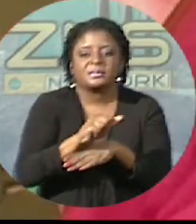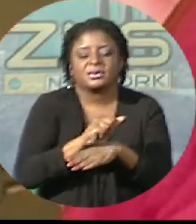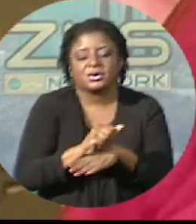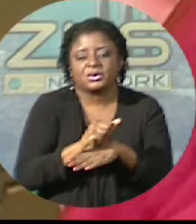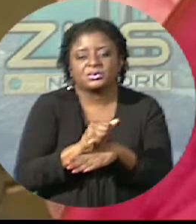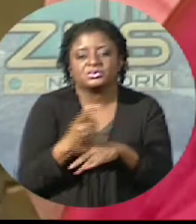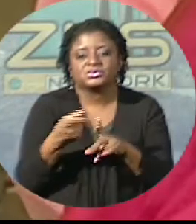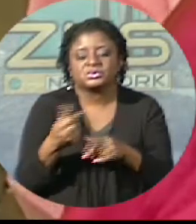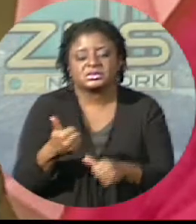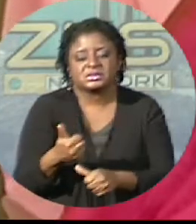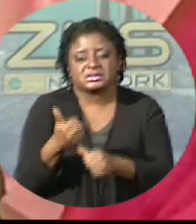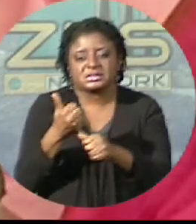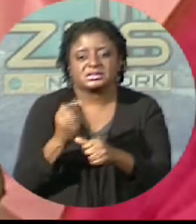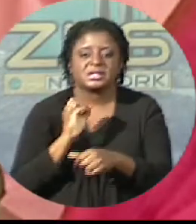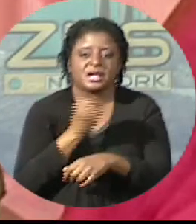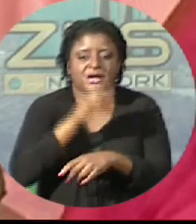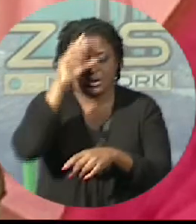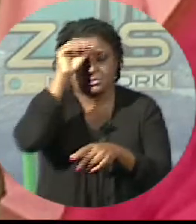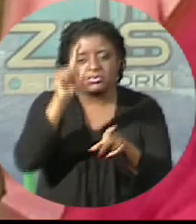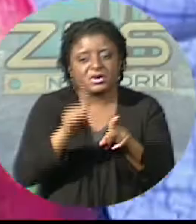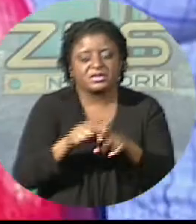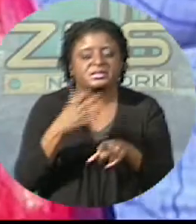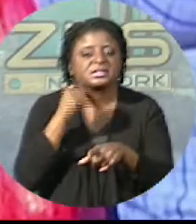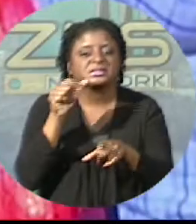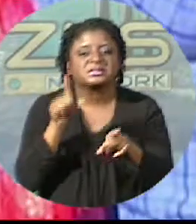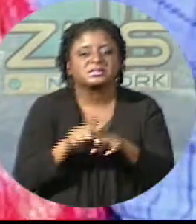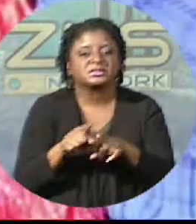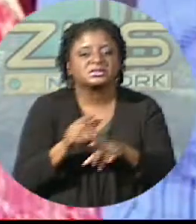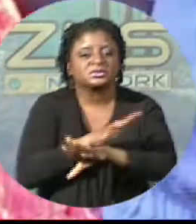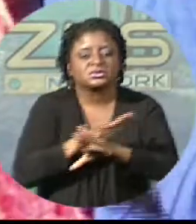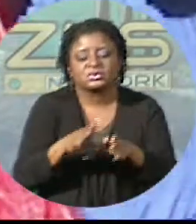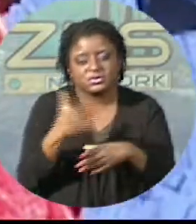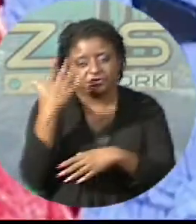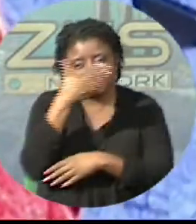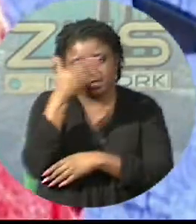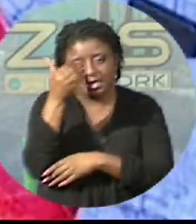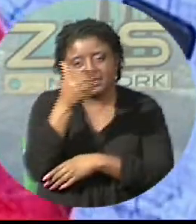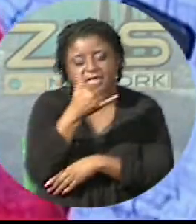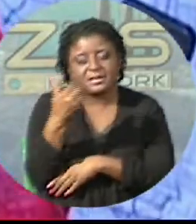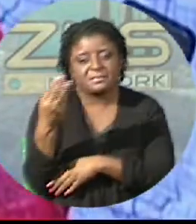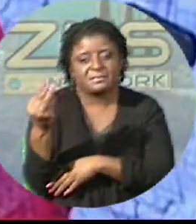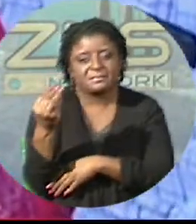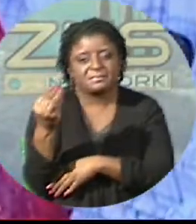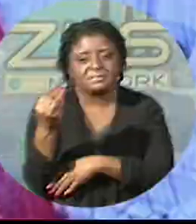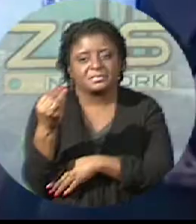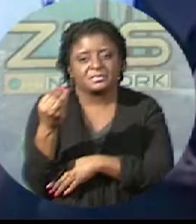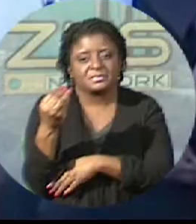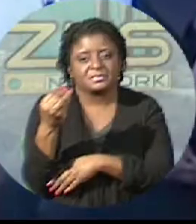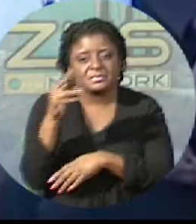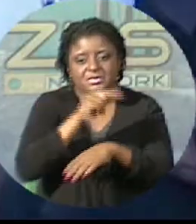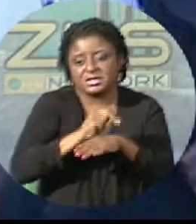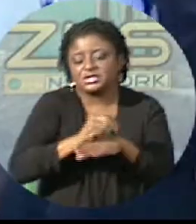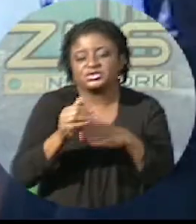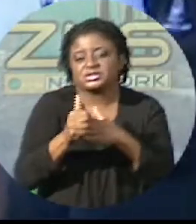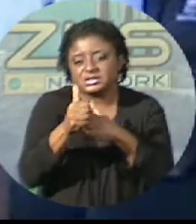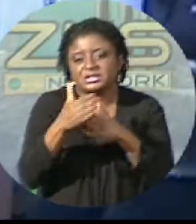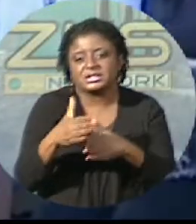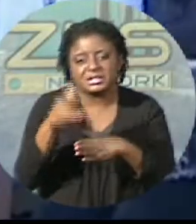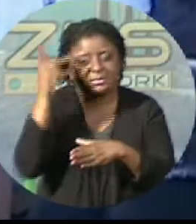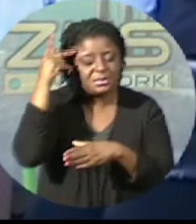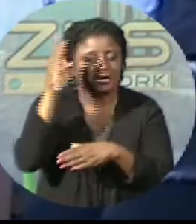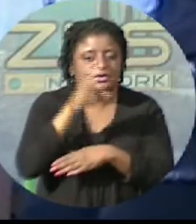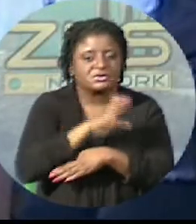and sisters, let us not forget them. The nation's leader, the Right Honorable Perry Christie, officially opened the